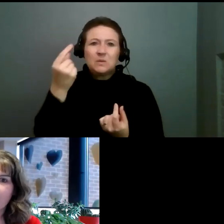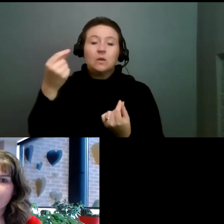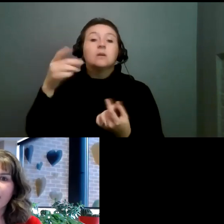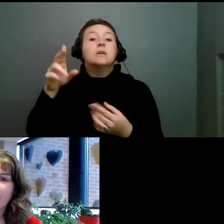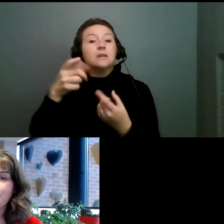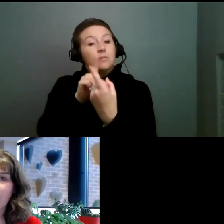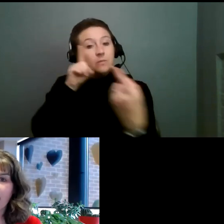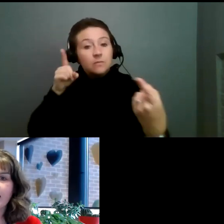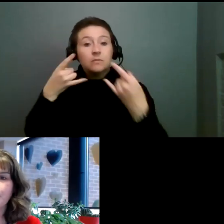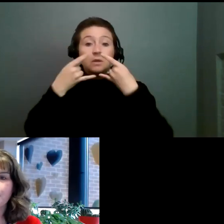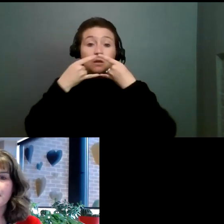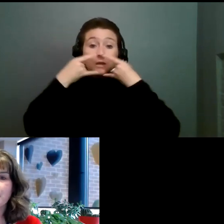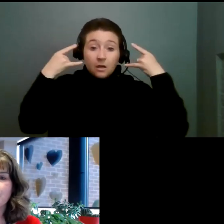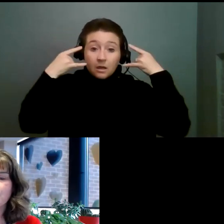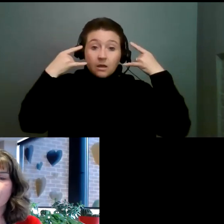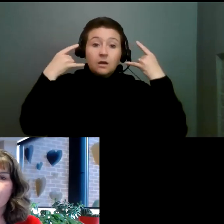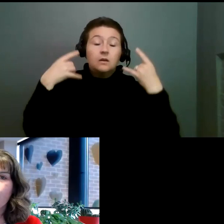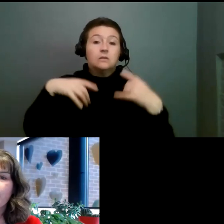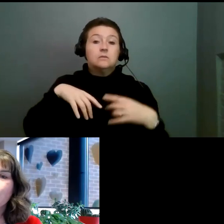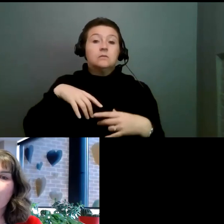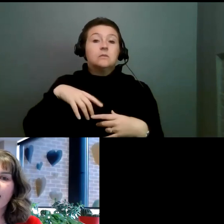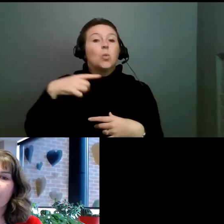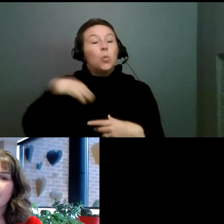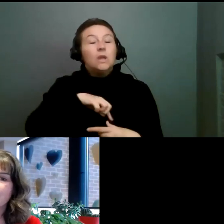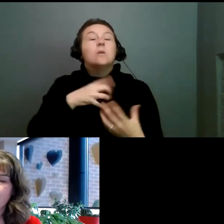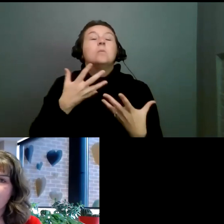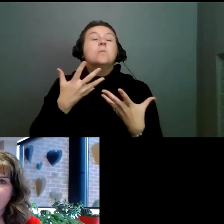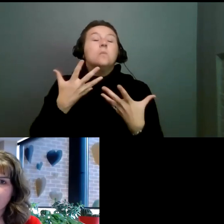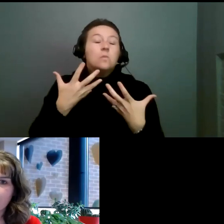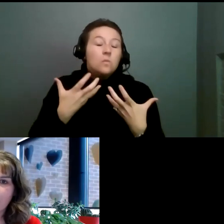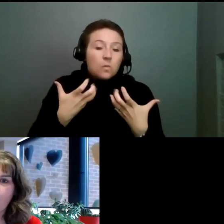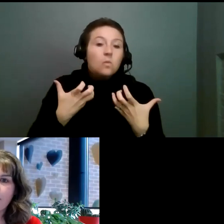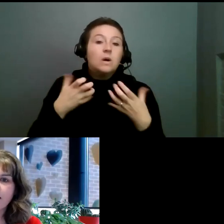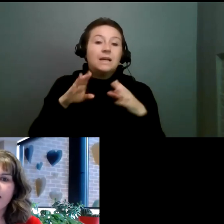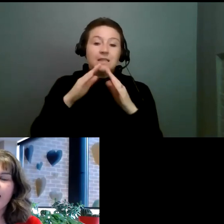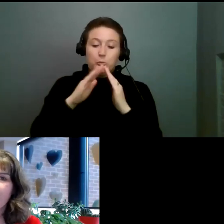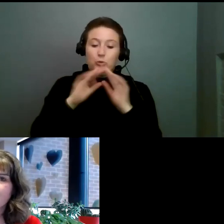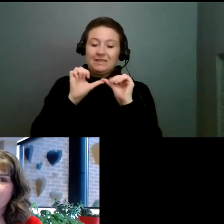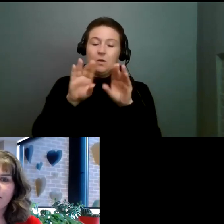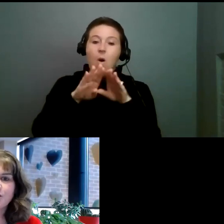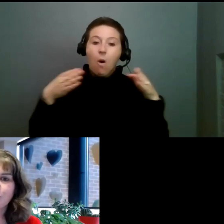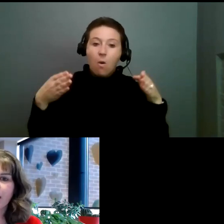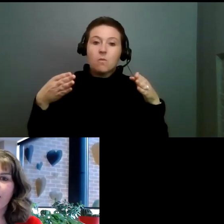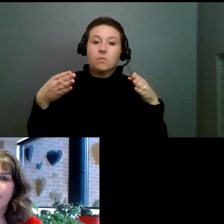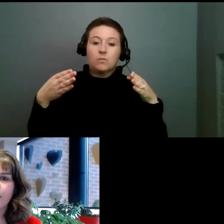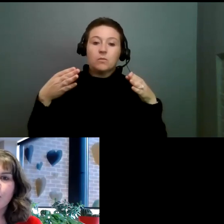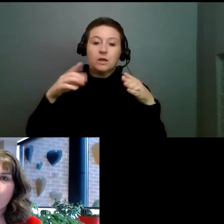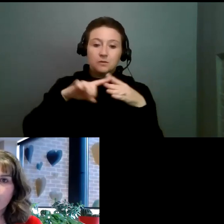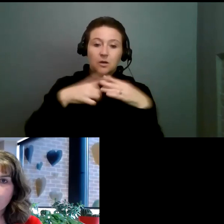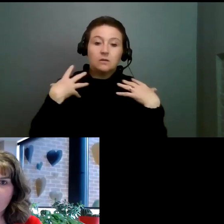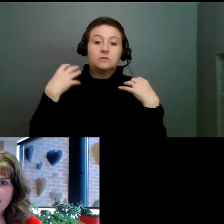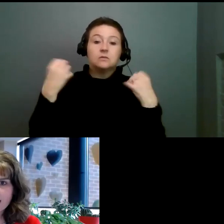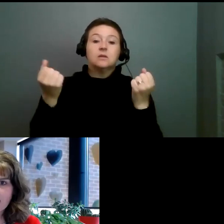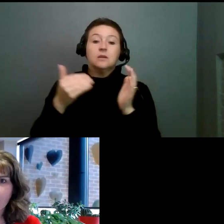face covering if you can't keep your distance. We want to keep our community open and starting to recover.